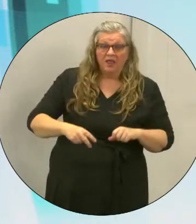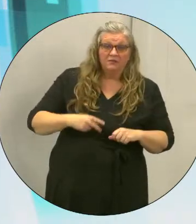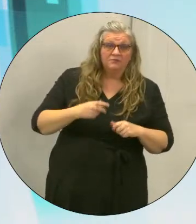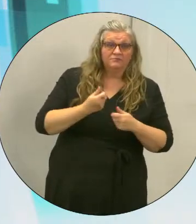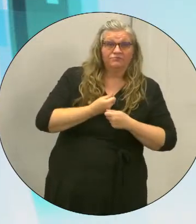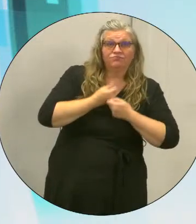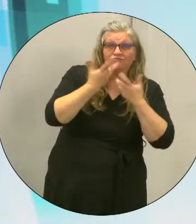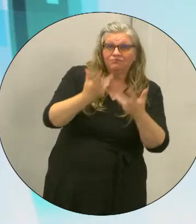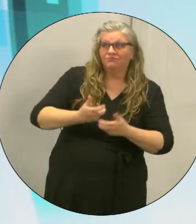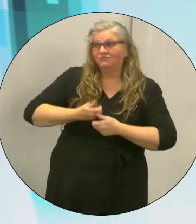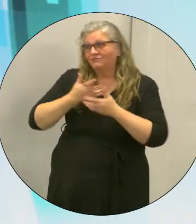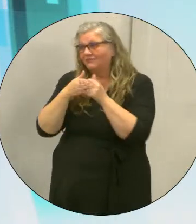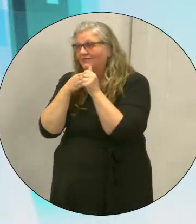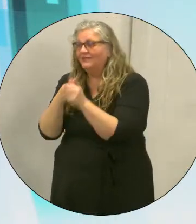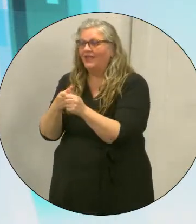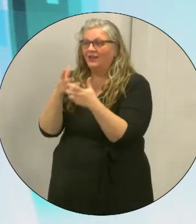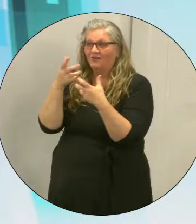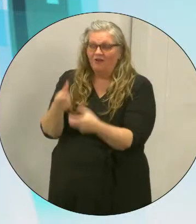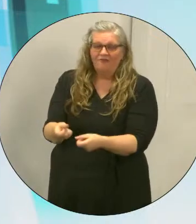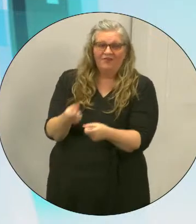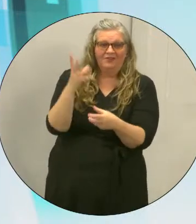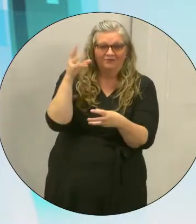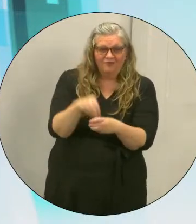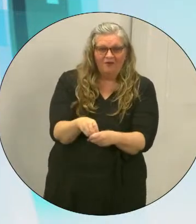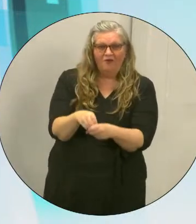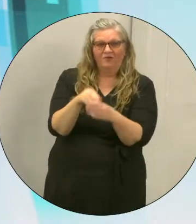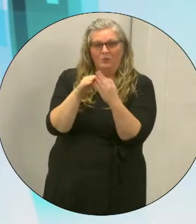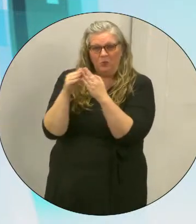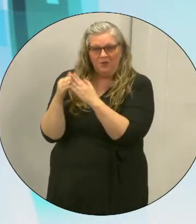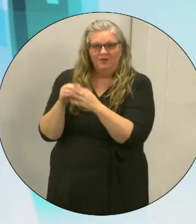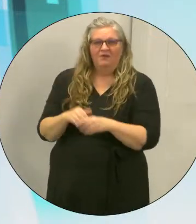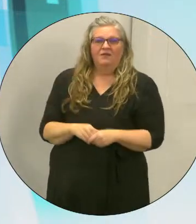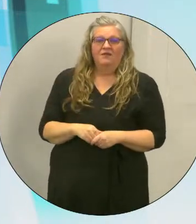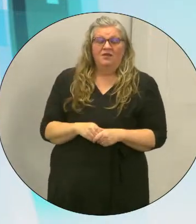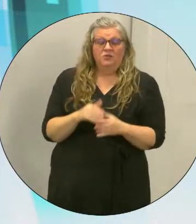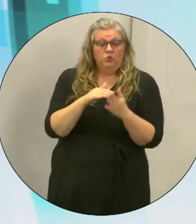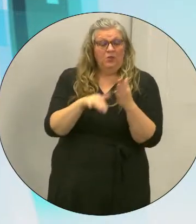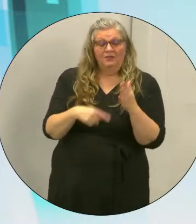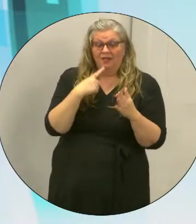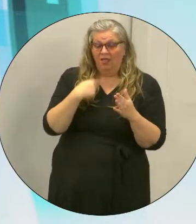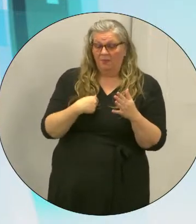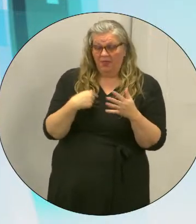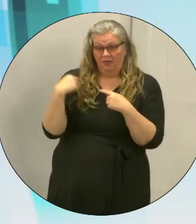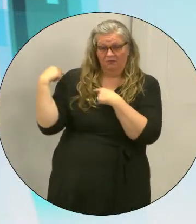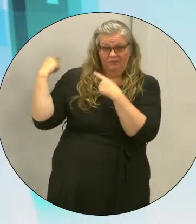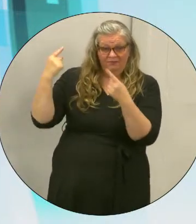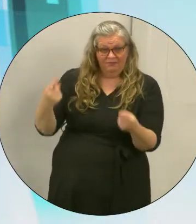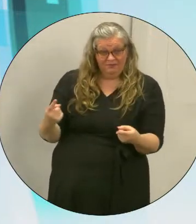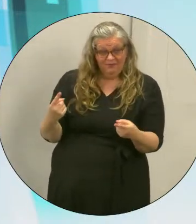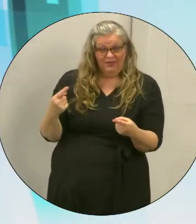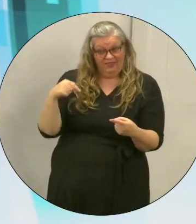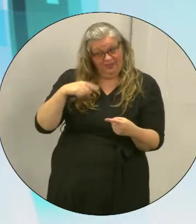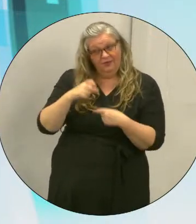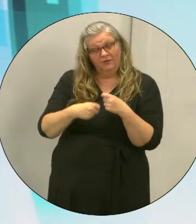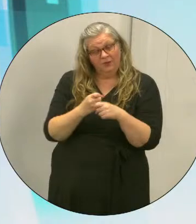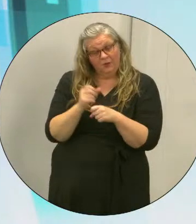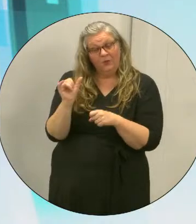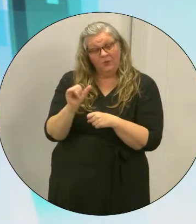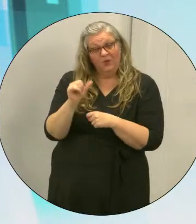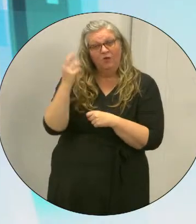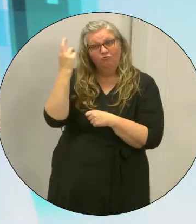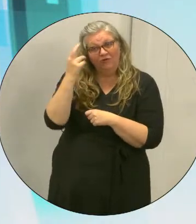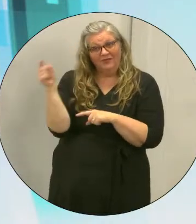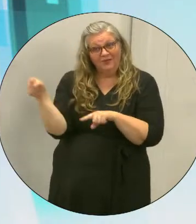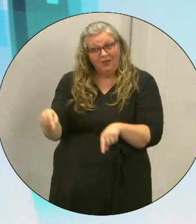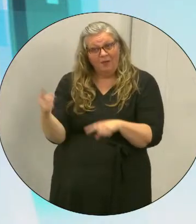confidence, lead, have a sense of belonging and community. Students have told me over the years, including this year, that the only reason why they